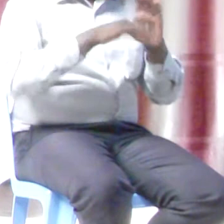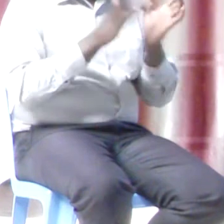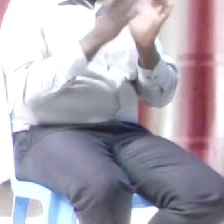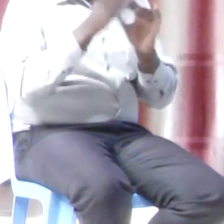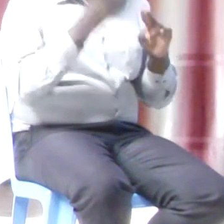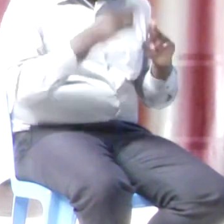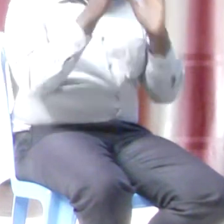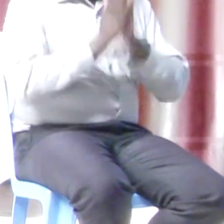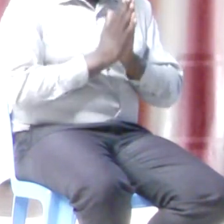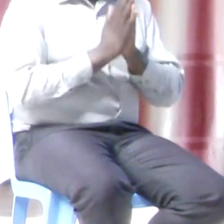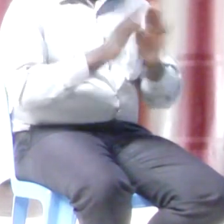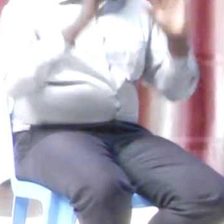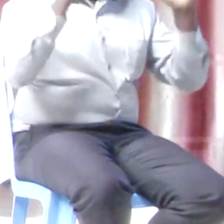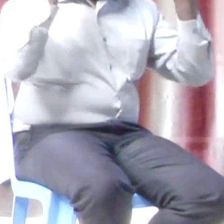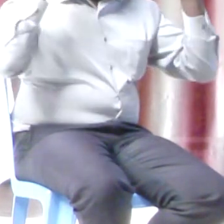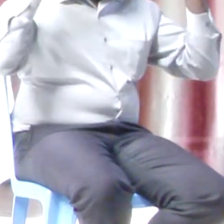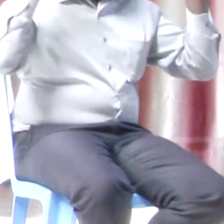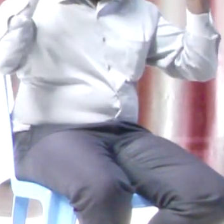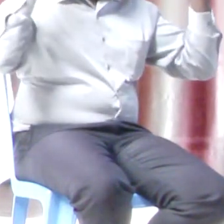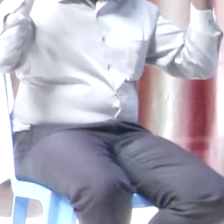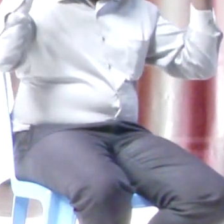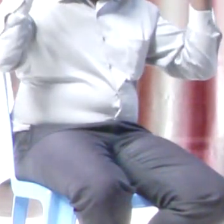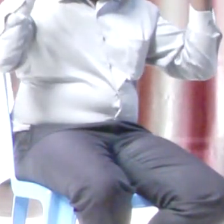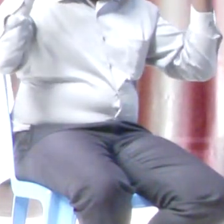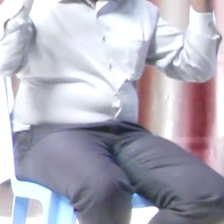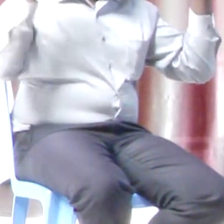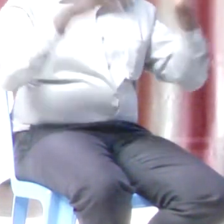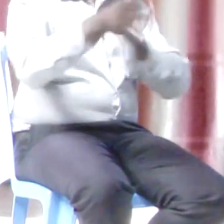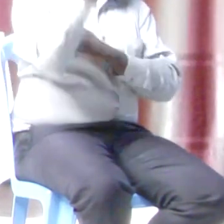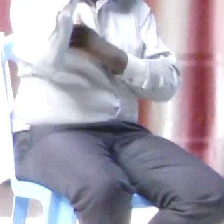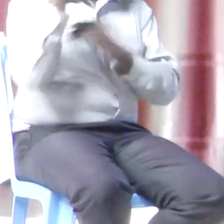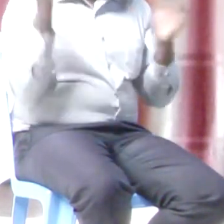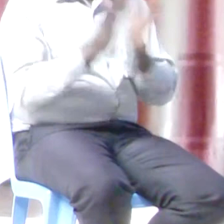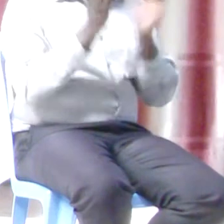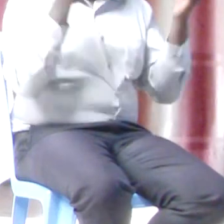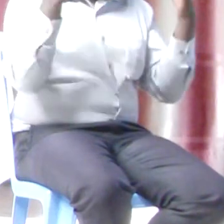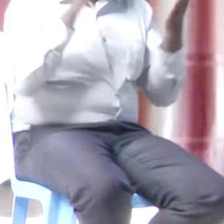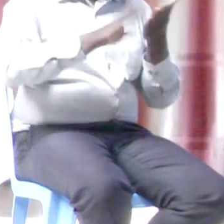we pray. Give him a clap if you love him this morning. Hallelujah!